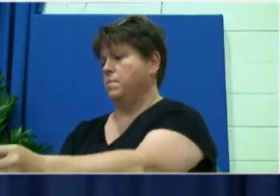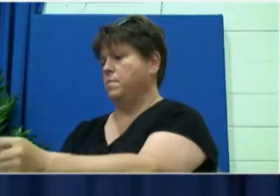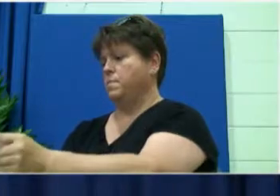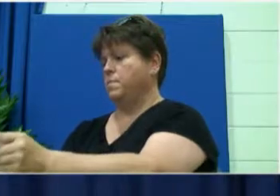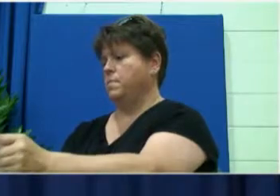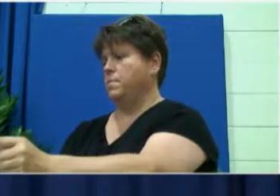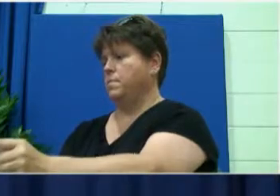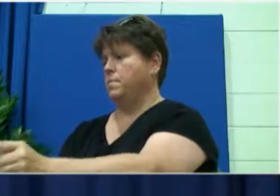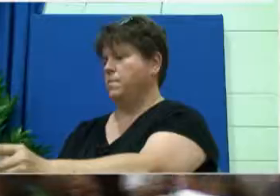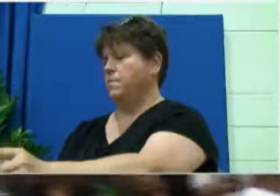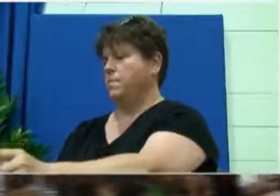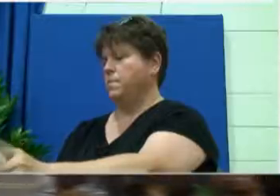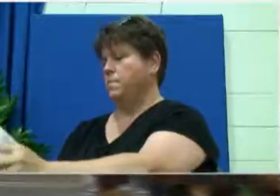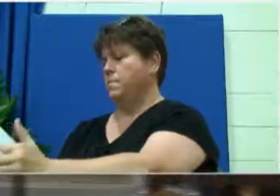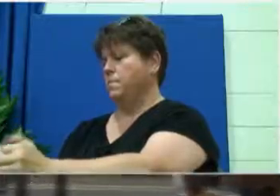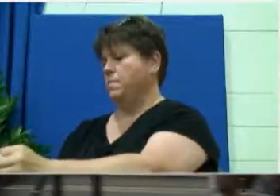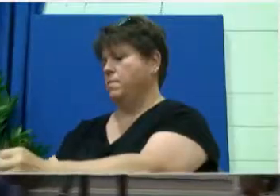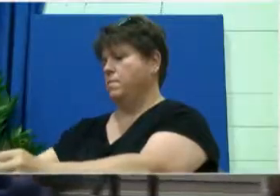Thank you.